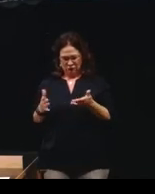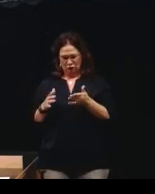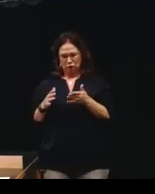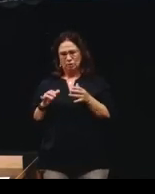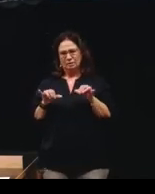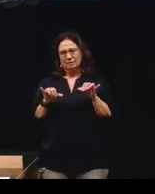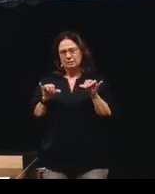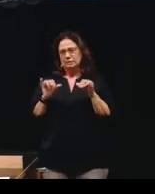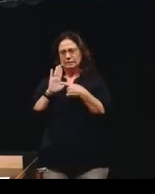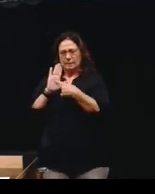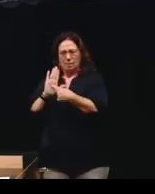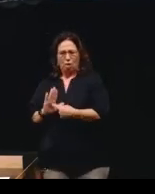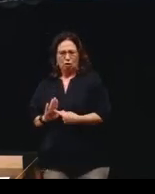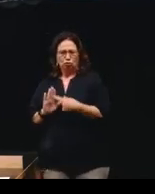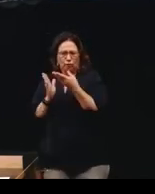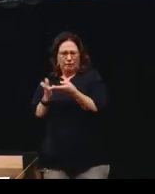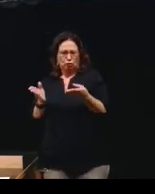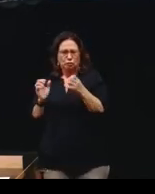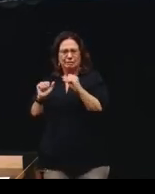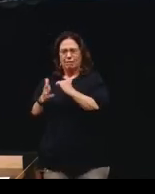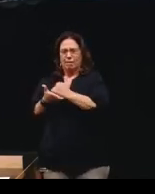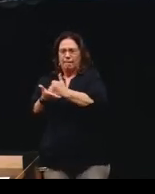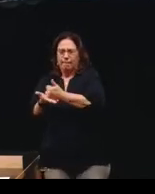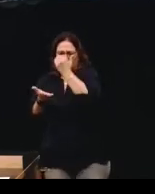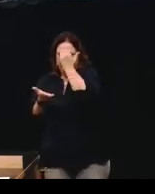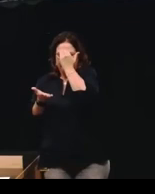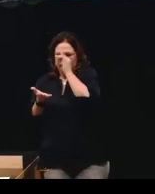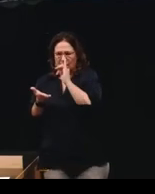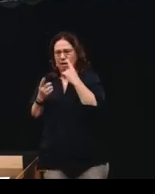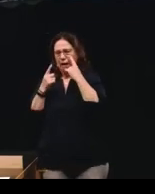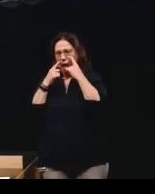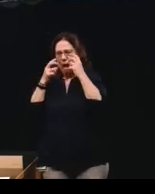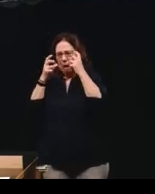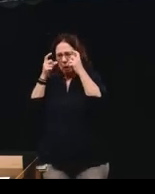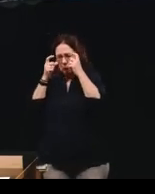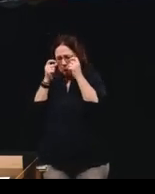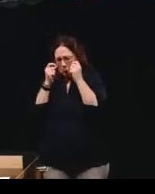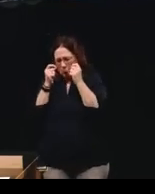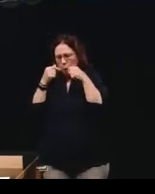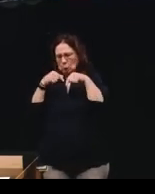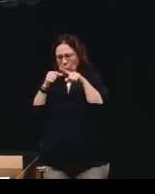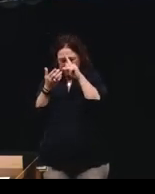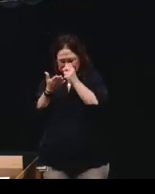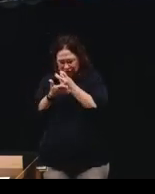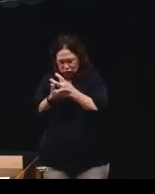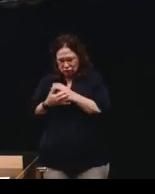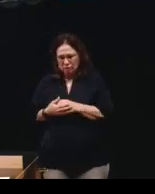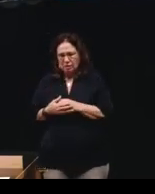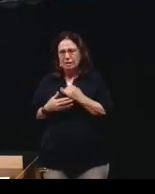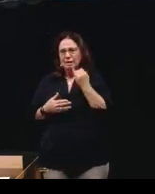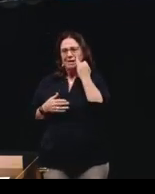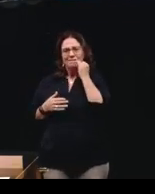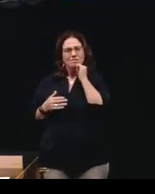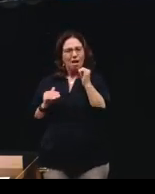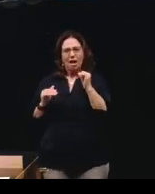important clues to functional seizures. For example, tight eye closure at seizure onset, asynchronous